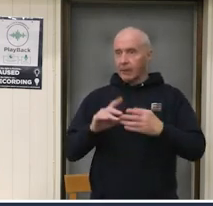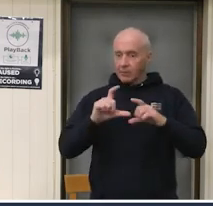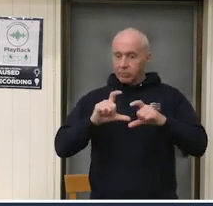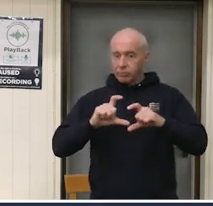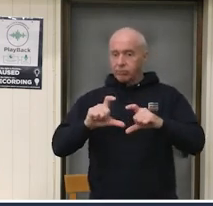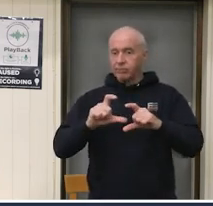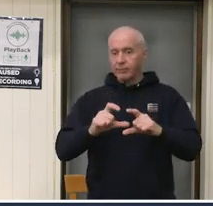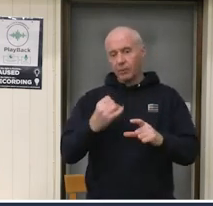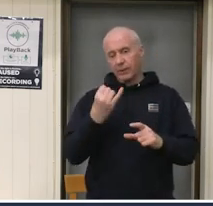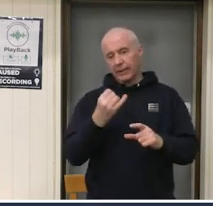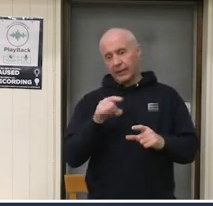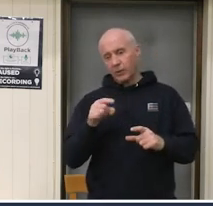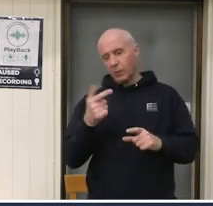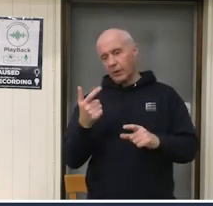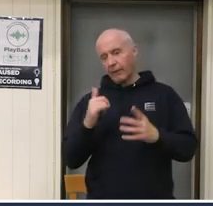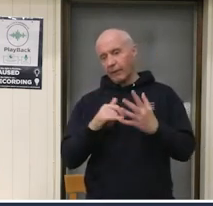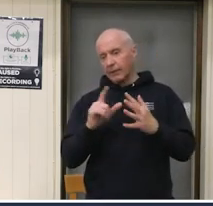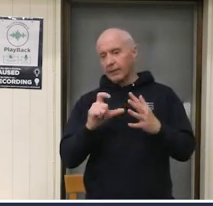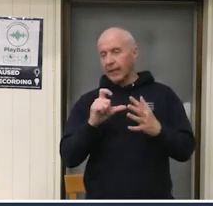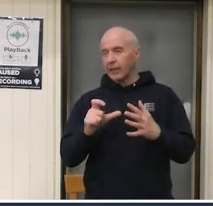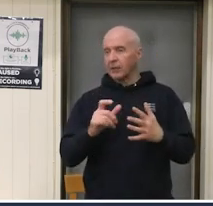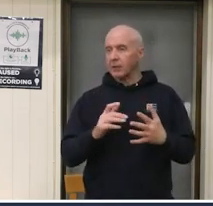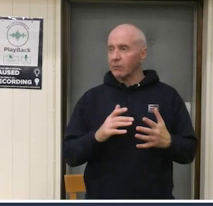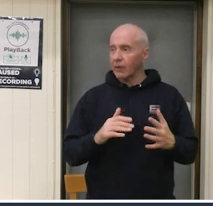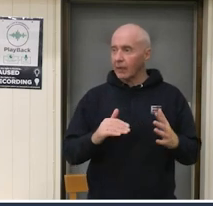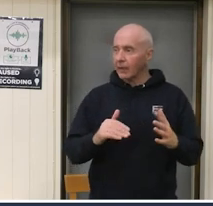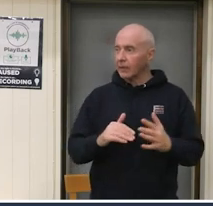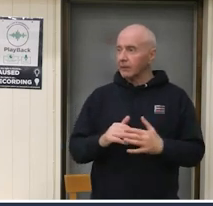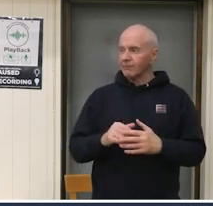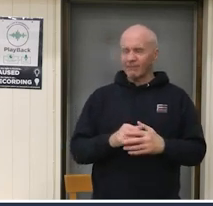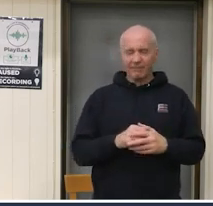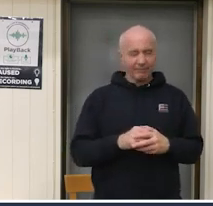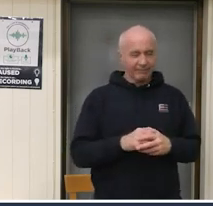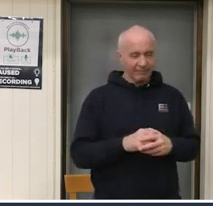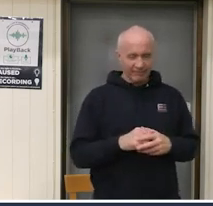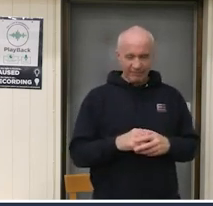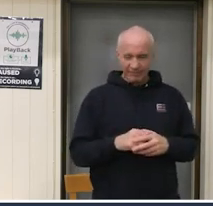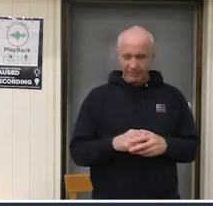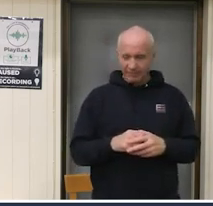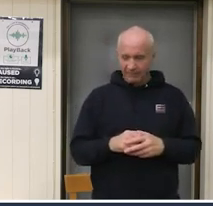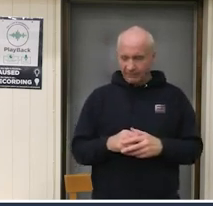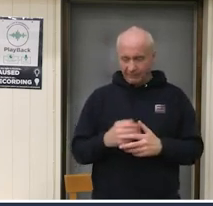stops. So you might be wondering, well, what on earth were people doing between 1997 and